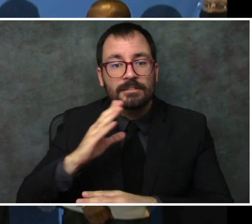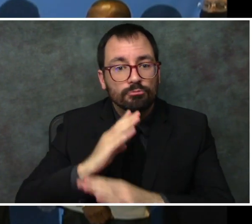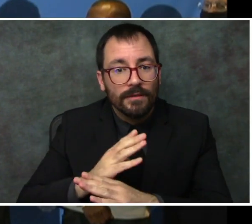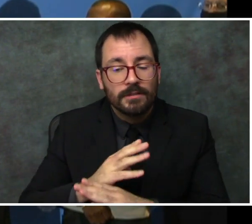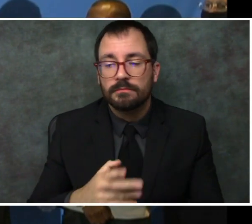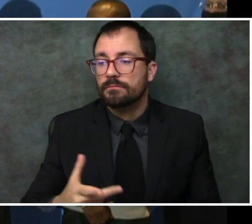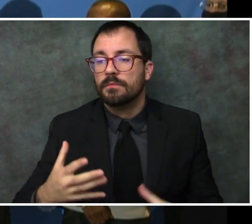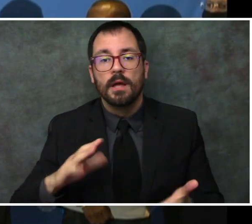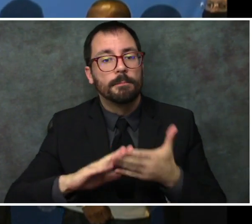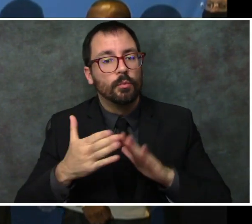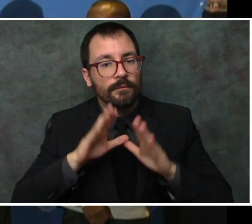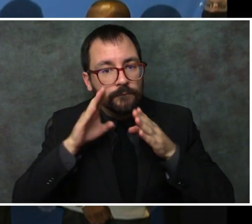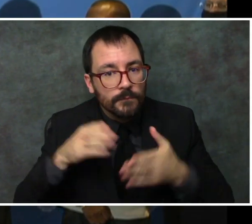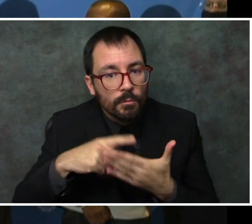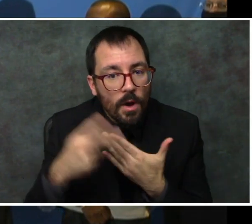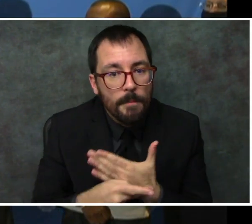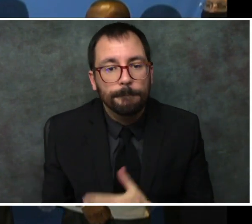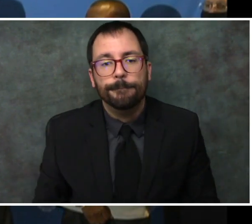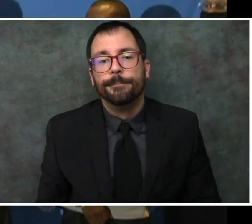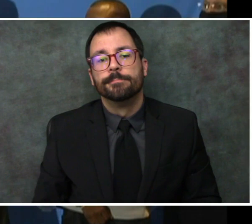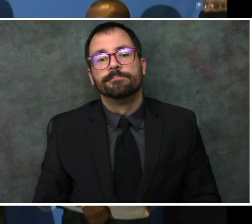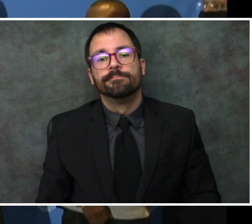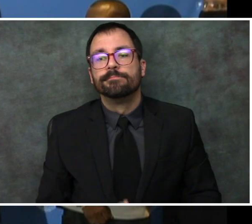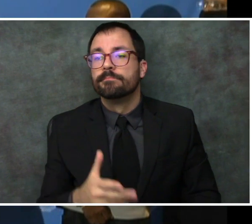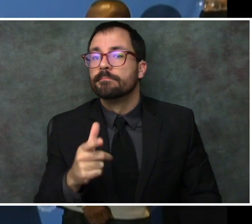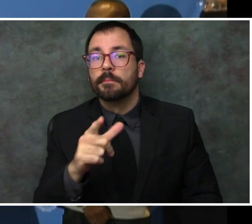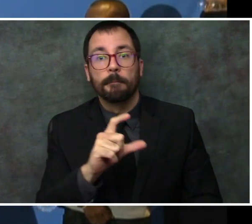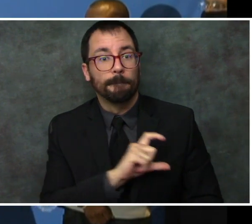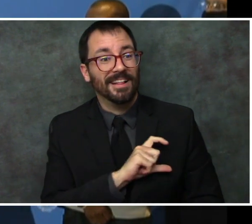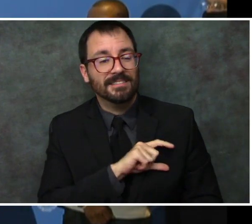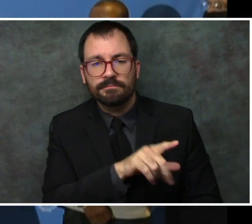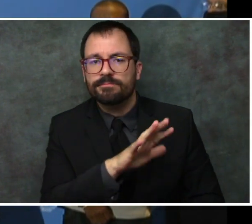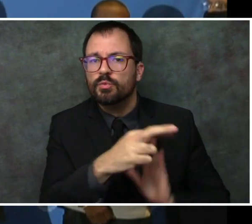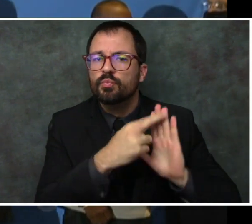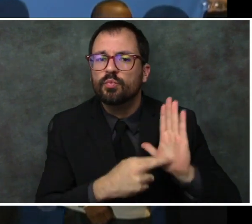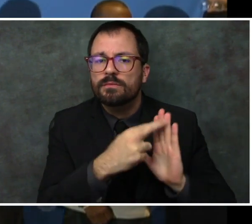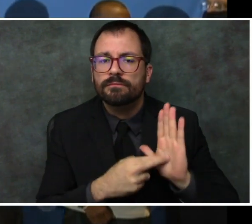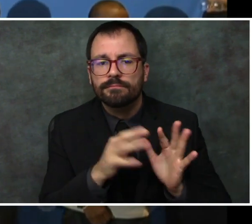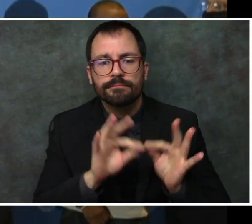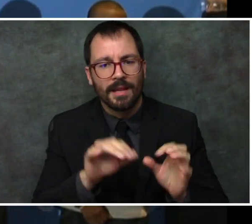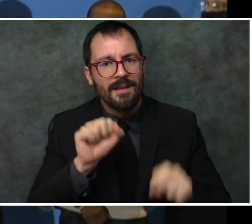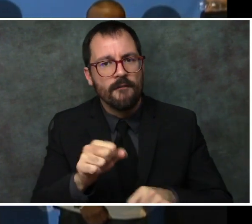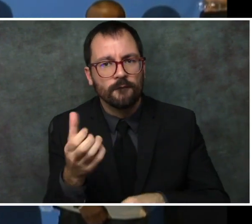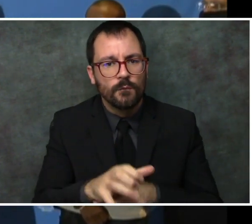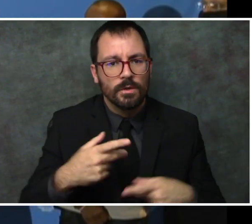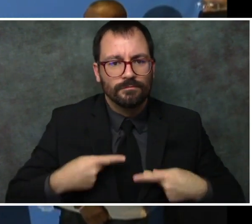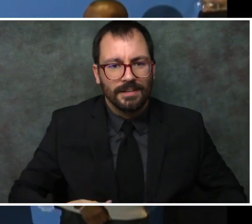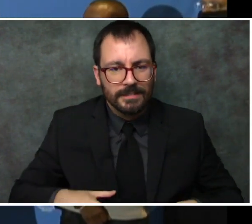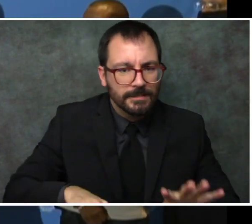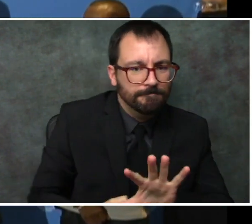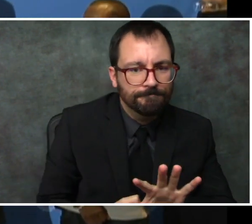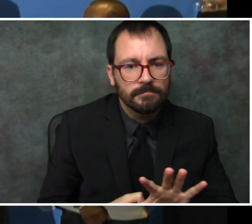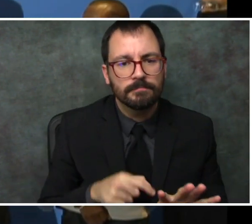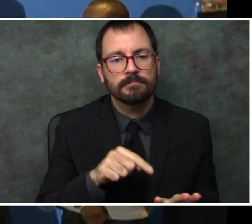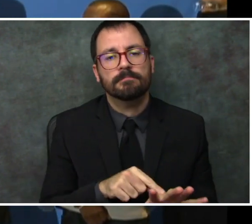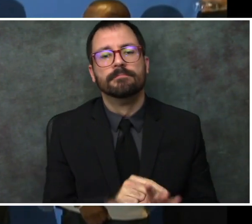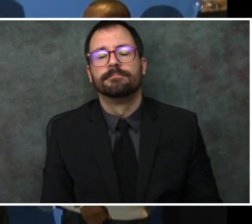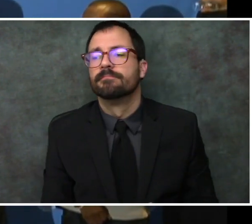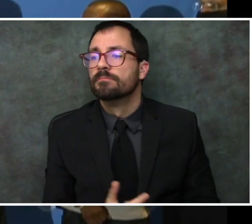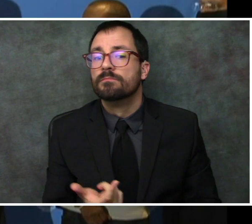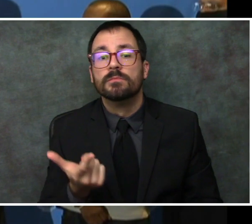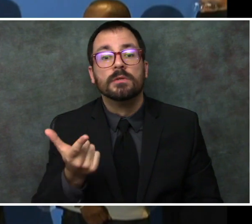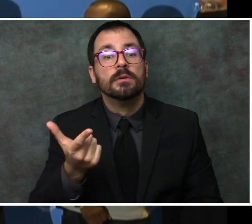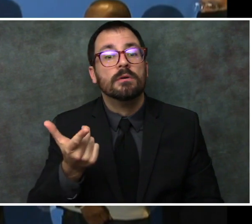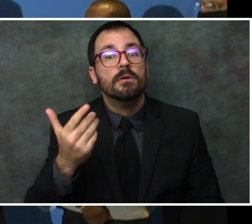Department. We restructured city government by placing a chief of equity in my cabinet to drive this work forward every single